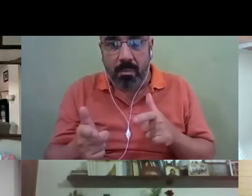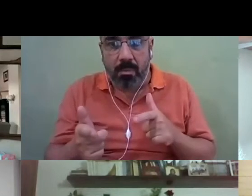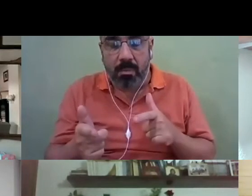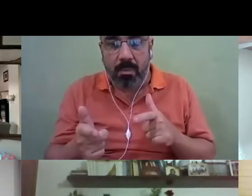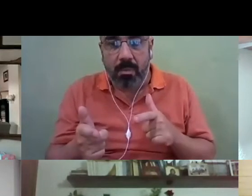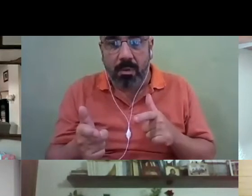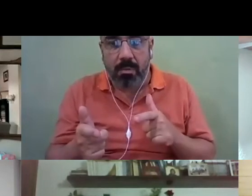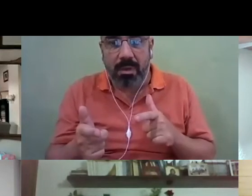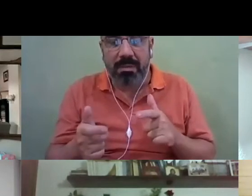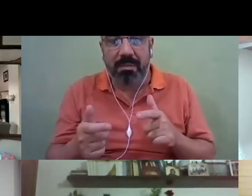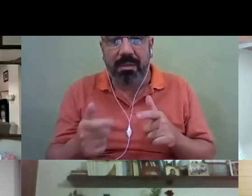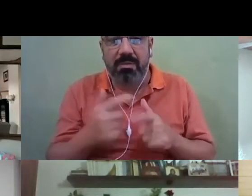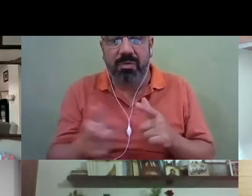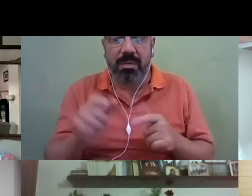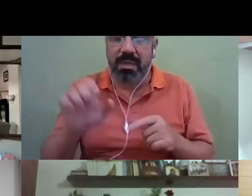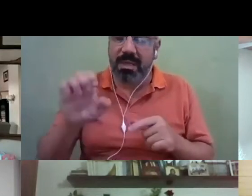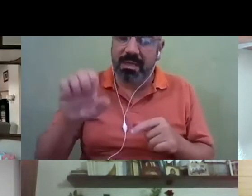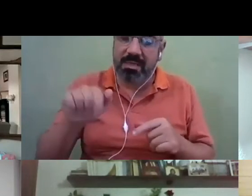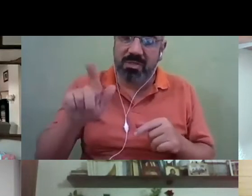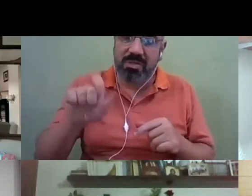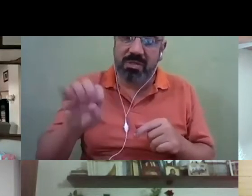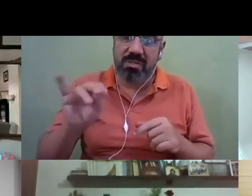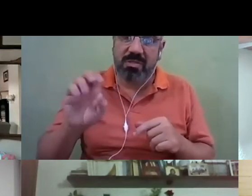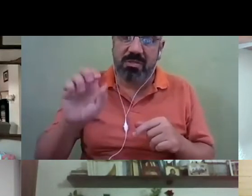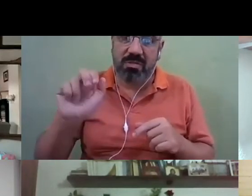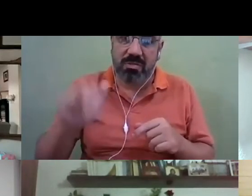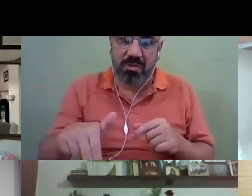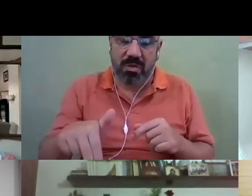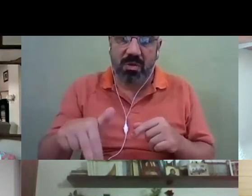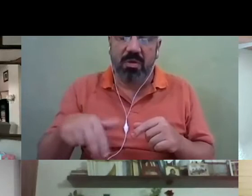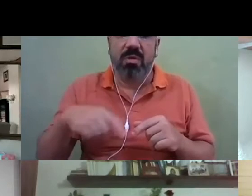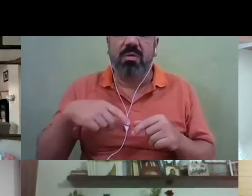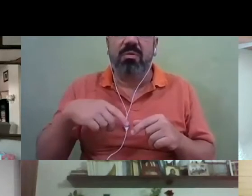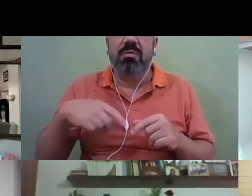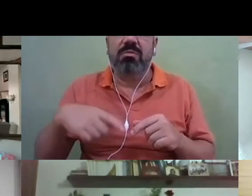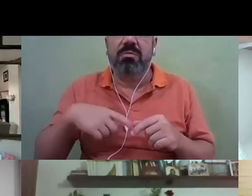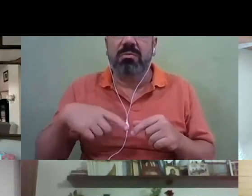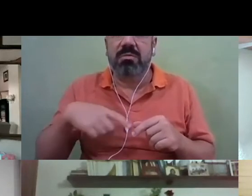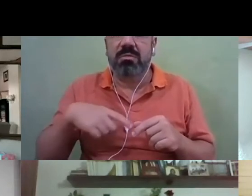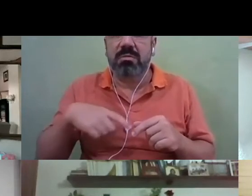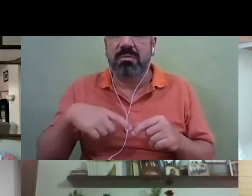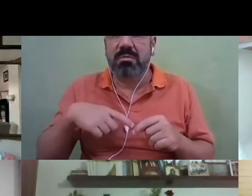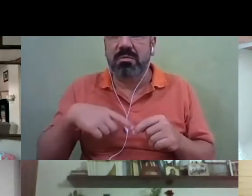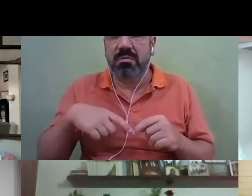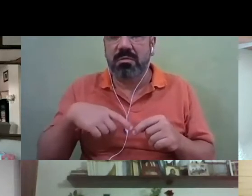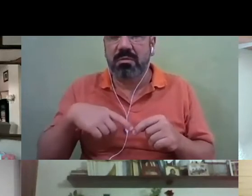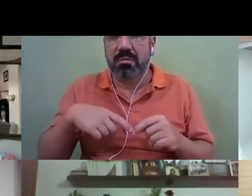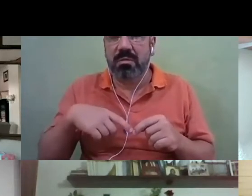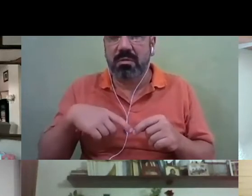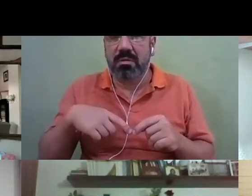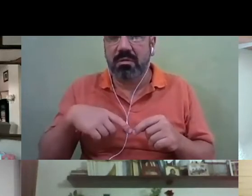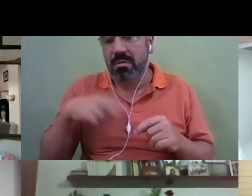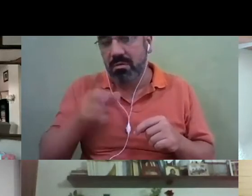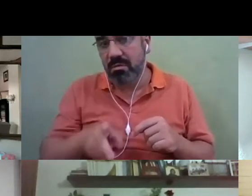has developed a particular sort of method and you know, like primary, secondary, tertiary, quaternary